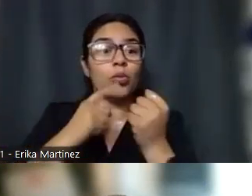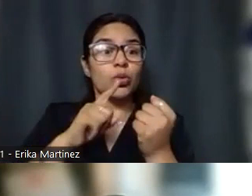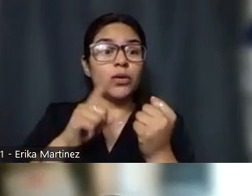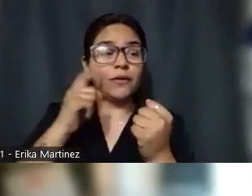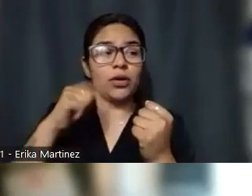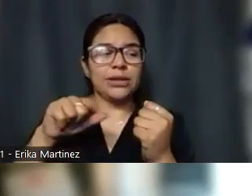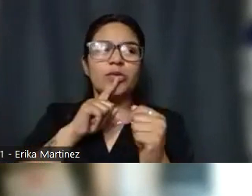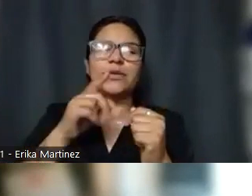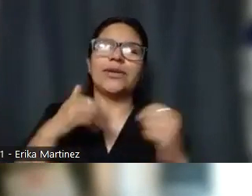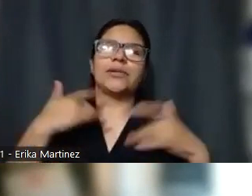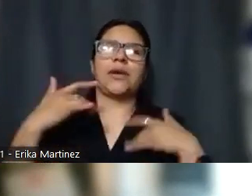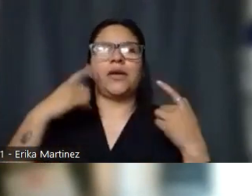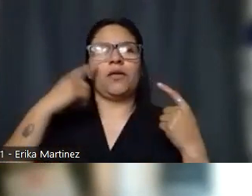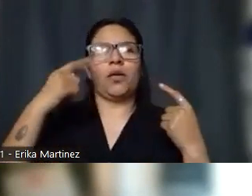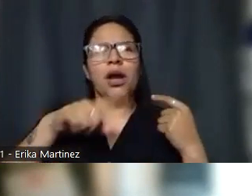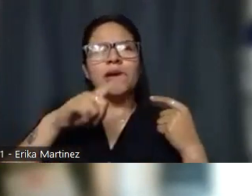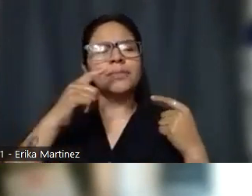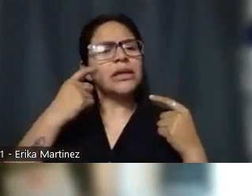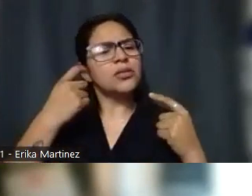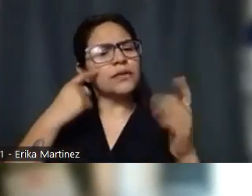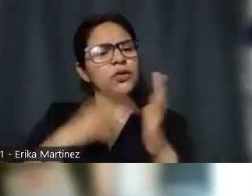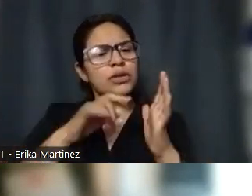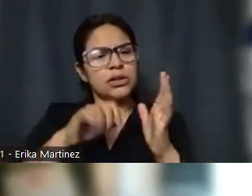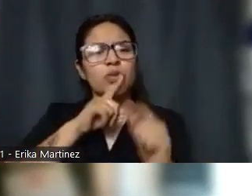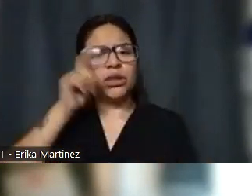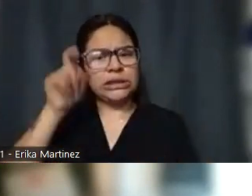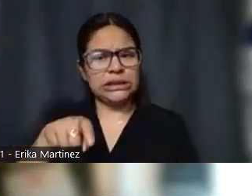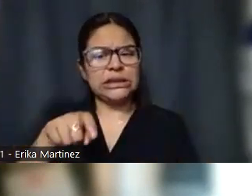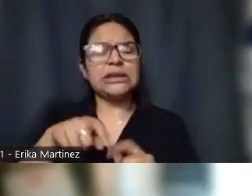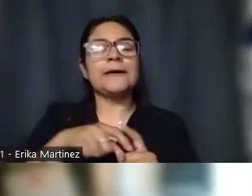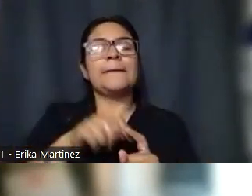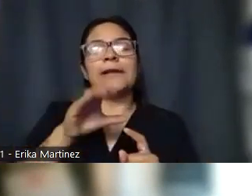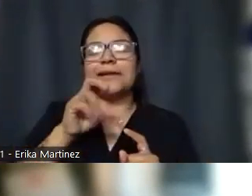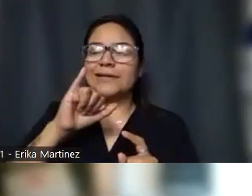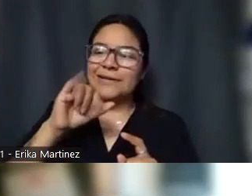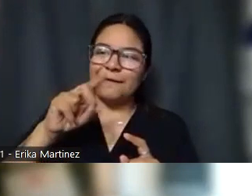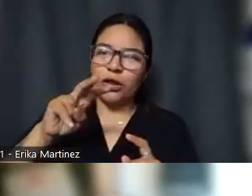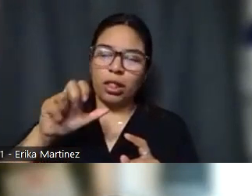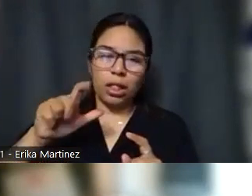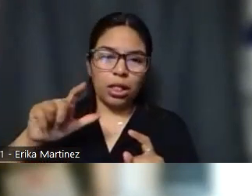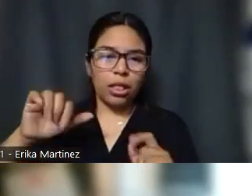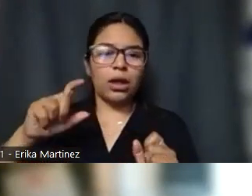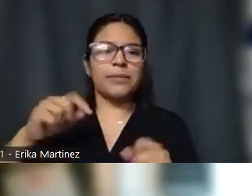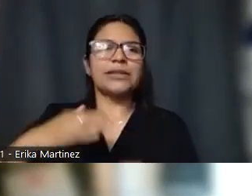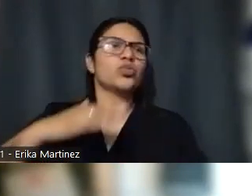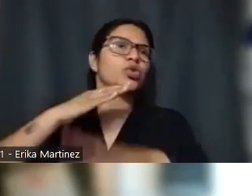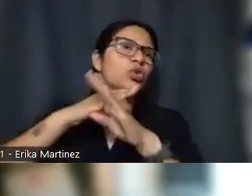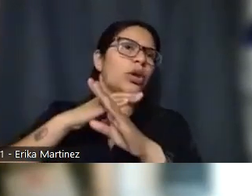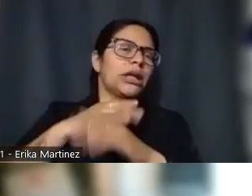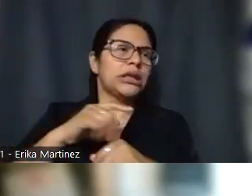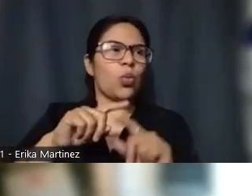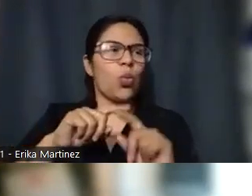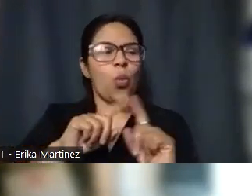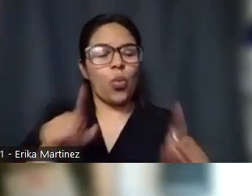area for us because it is a need. It's a huge need. And civil, we're talking about restraining orders. We're